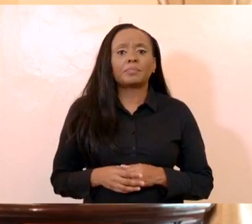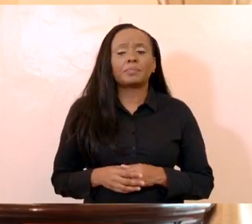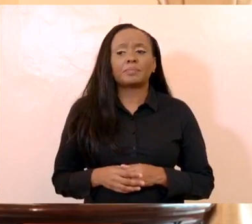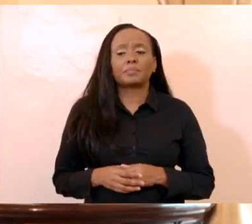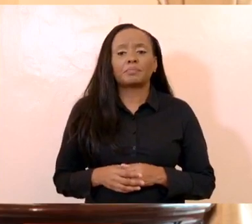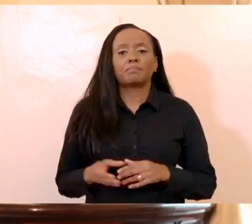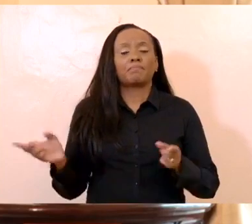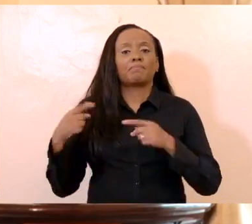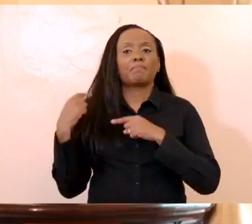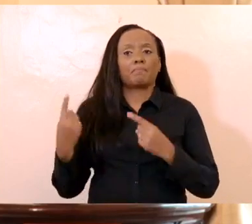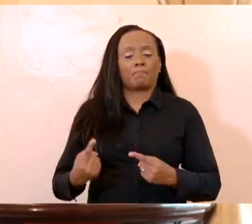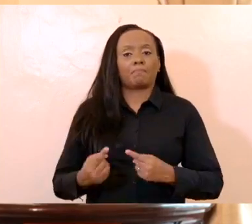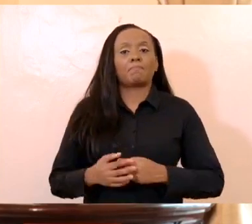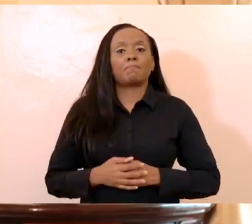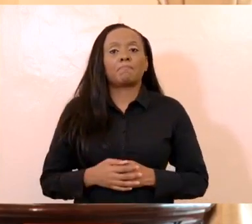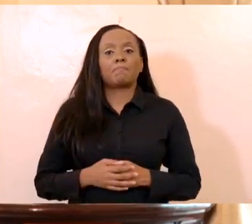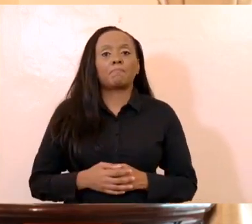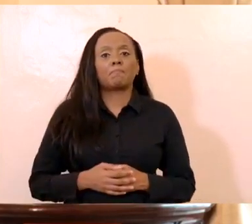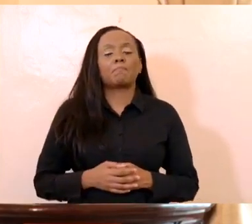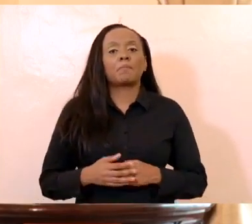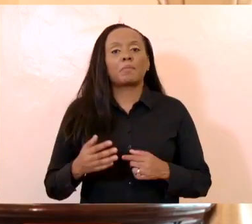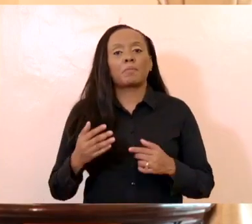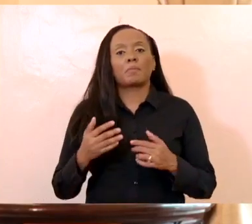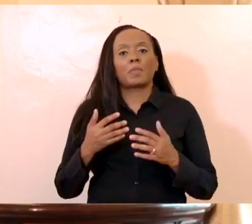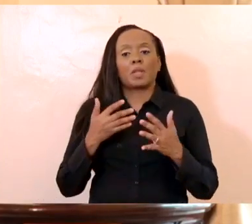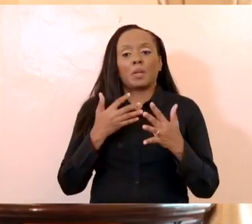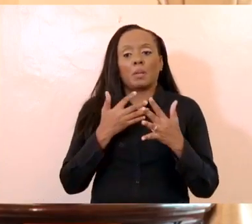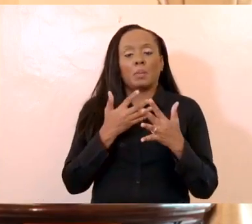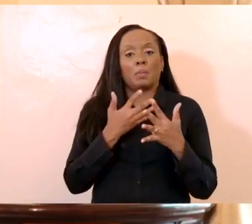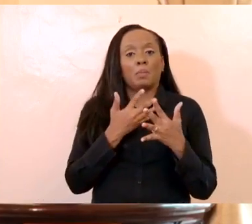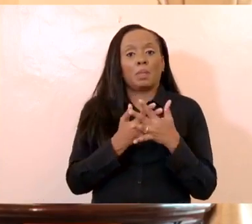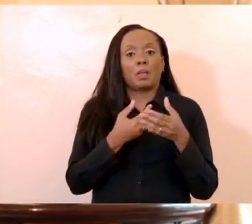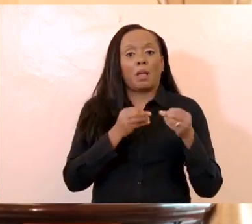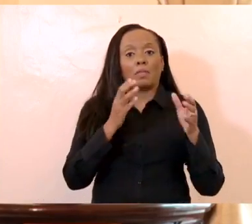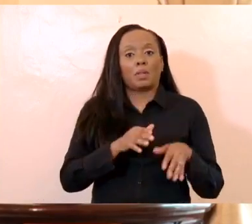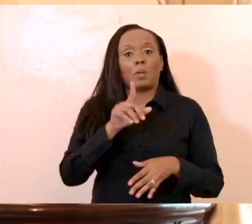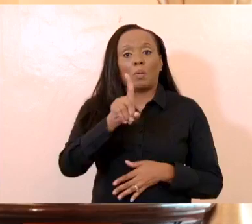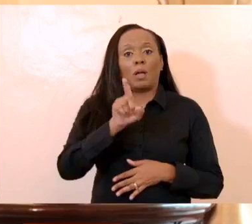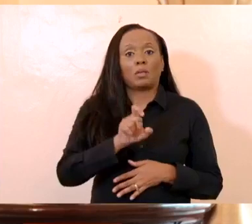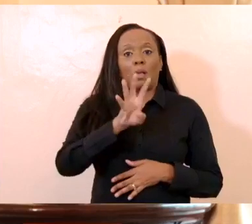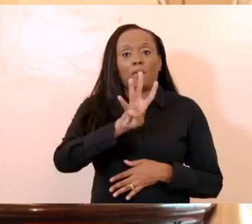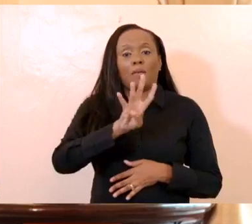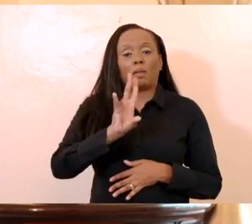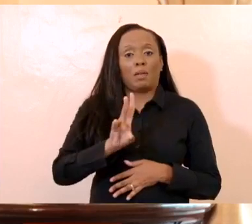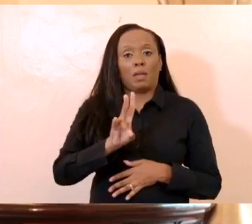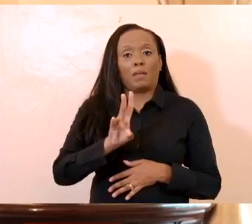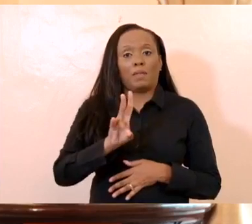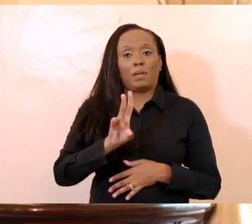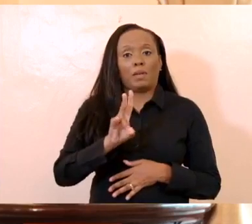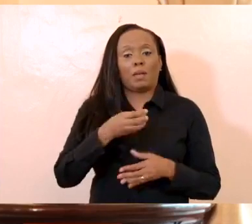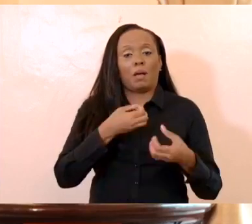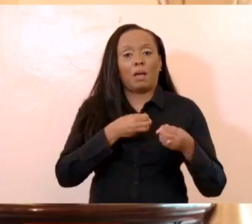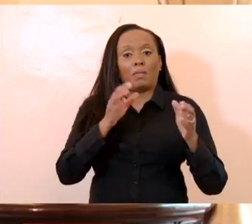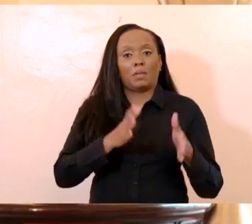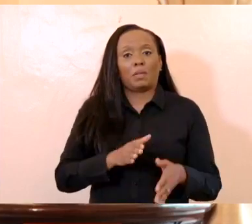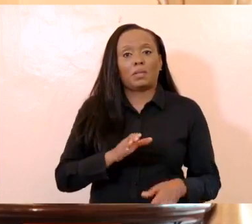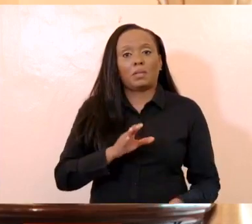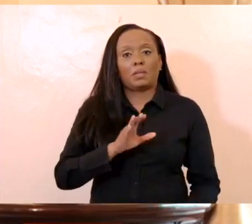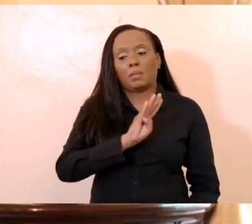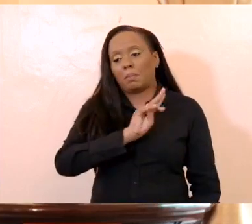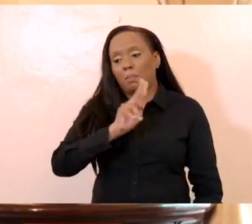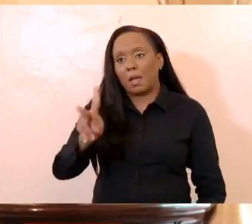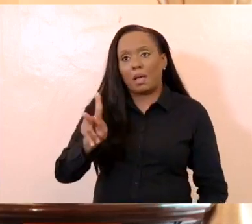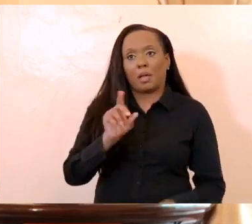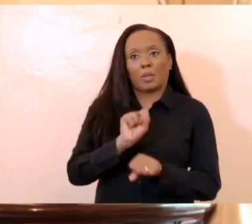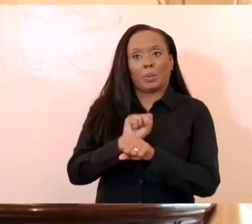So far, out of those who have been quarantined, prison officers, a total of 147 prison officers have reported back to